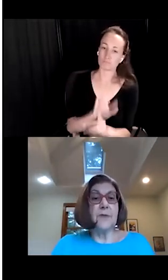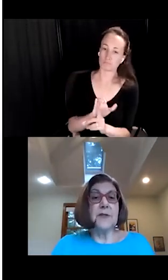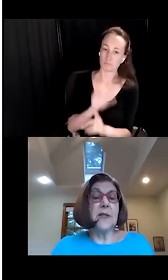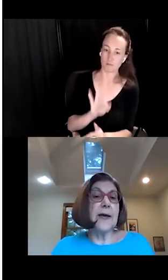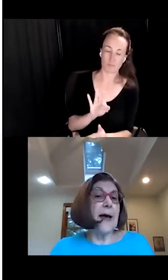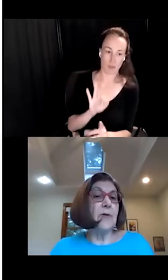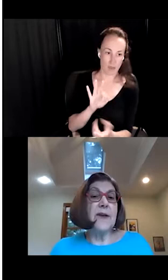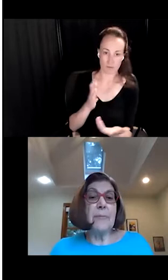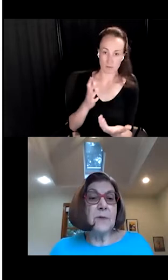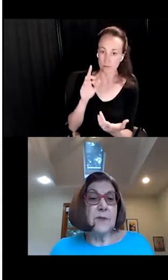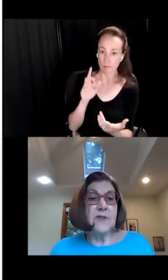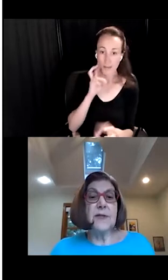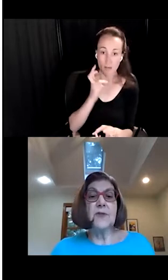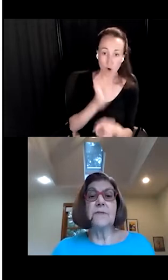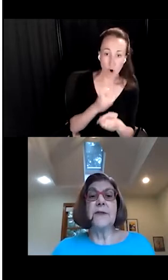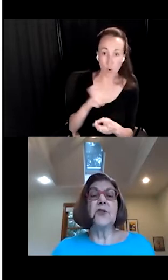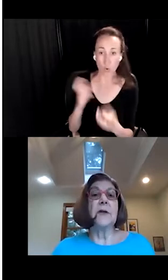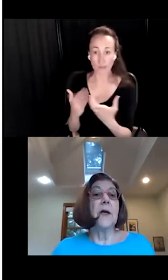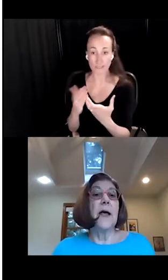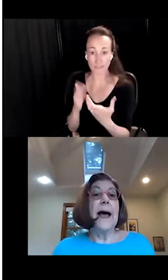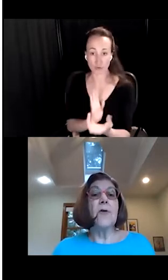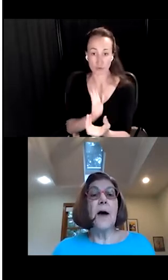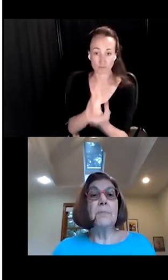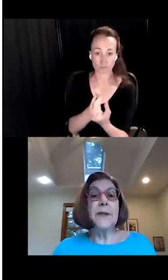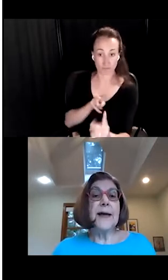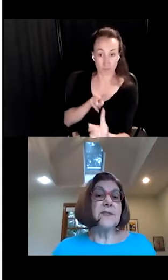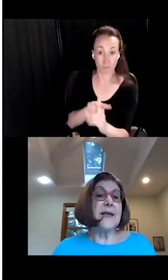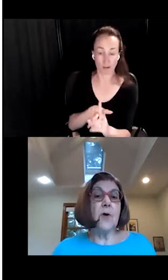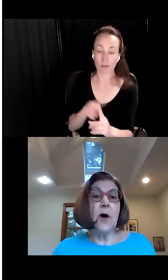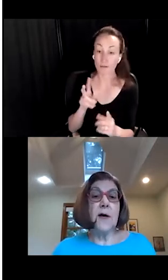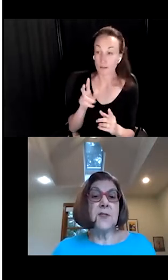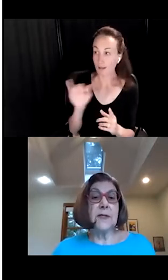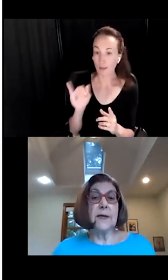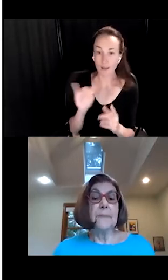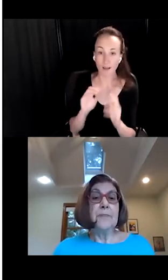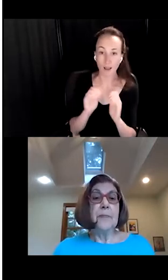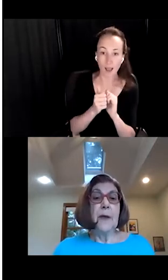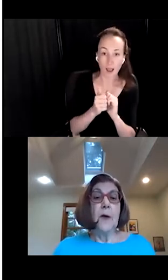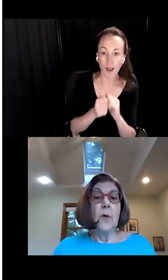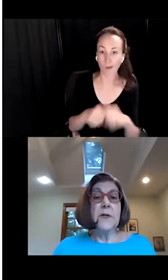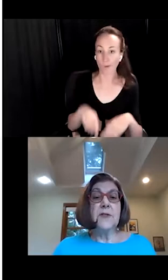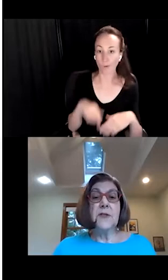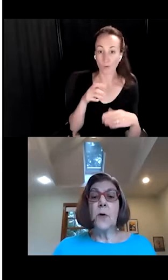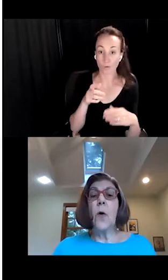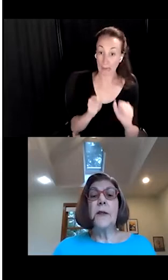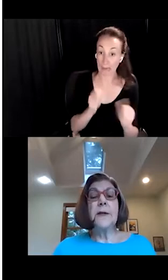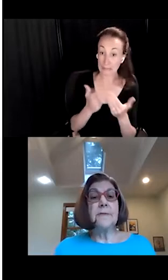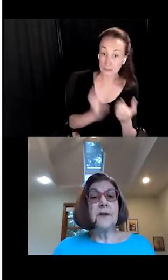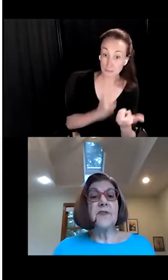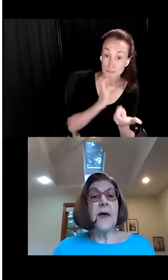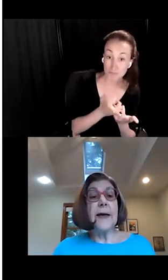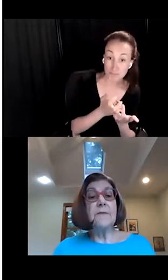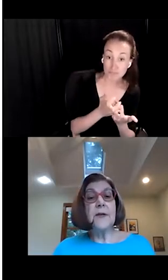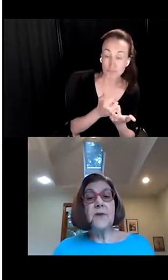example, things like how adaptable is the intervention, how complex, how costly, what is the quality